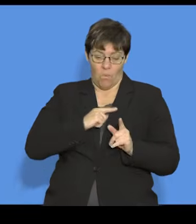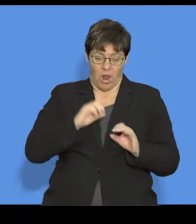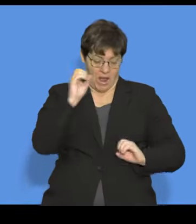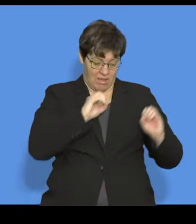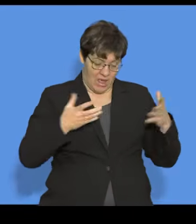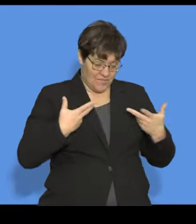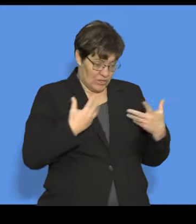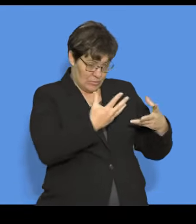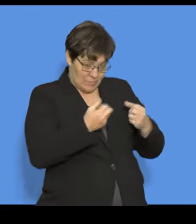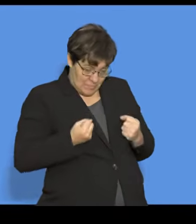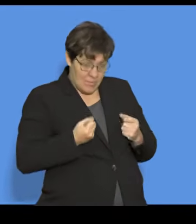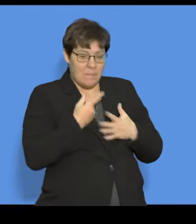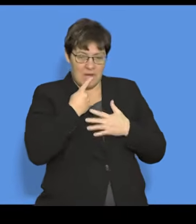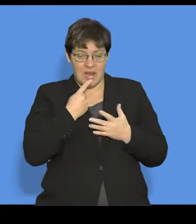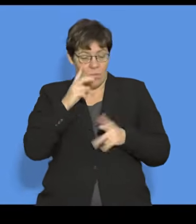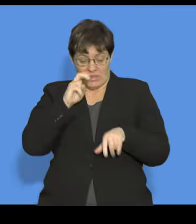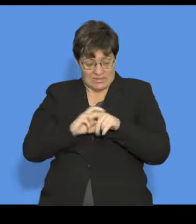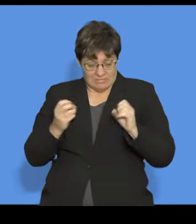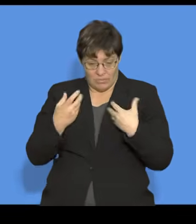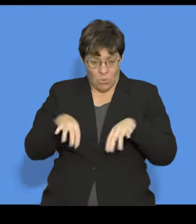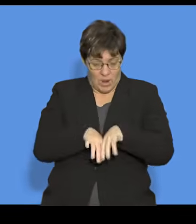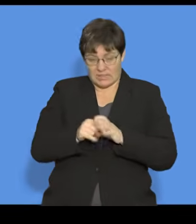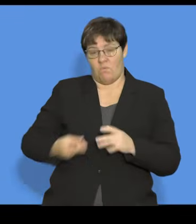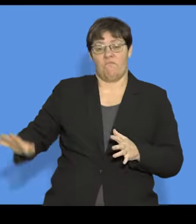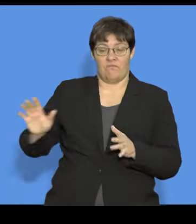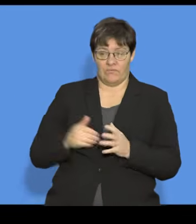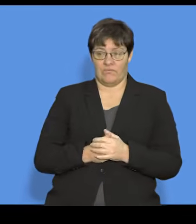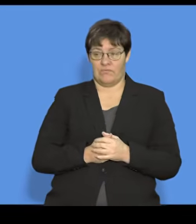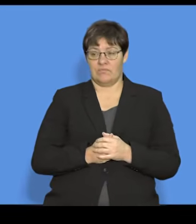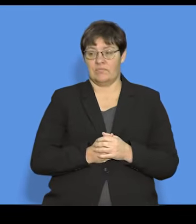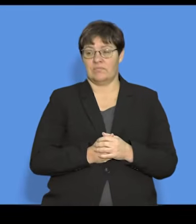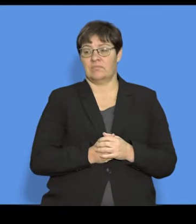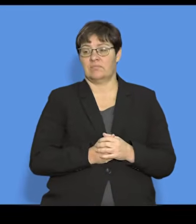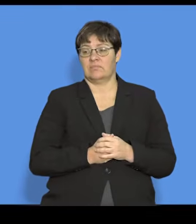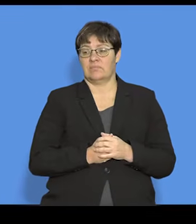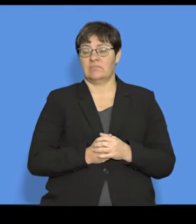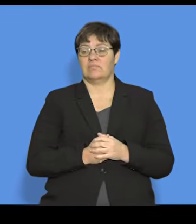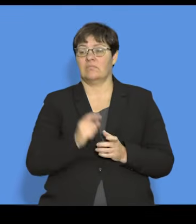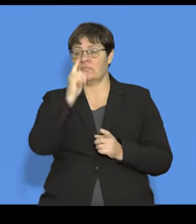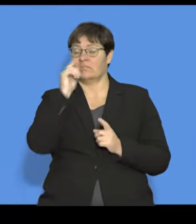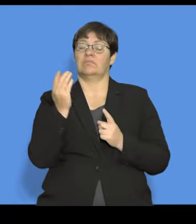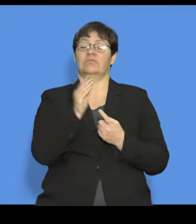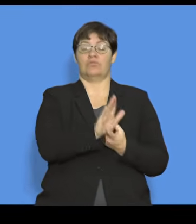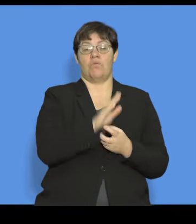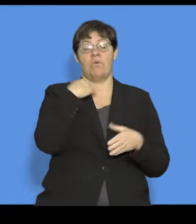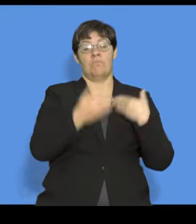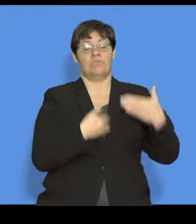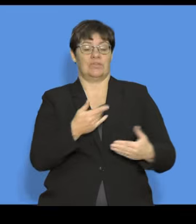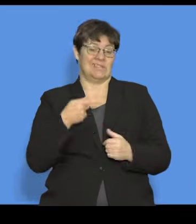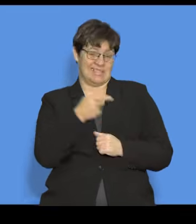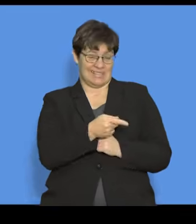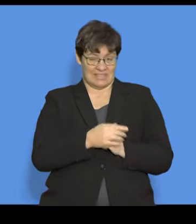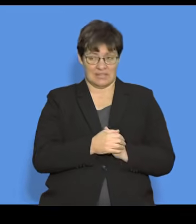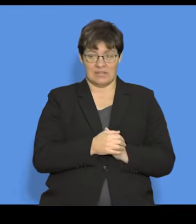by the body or egesting them. Right. So again, it's a good illustration to show that process of what